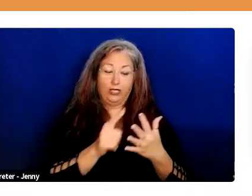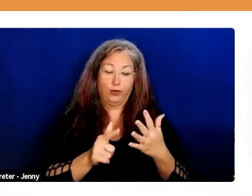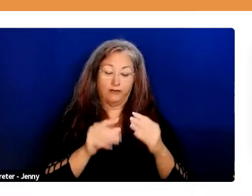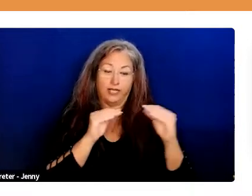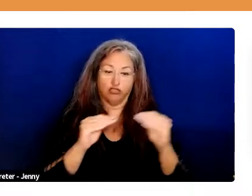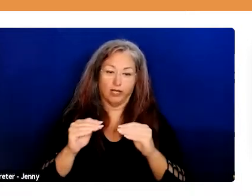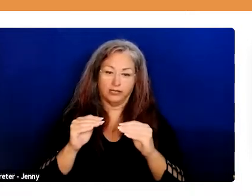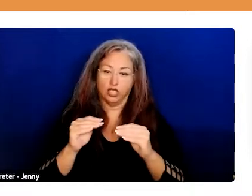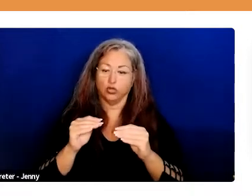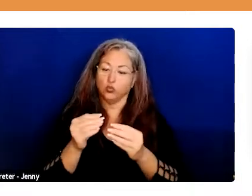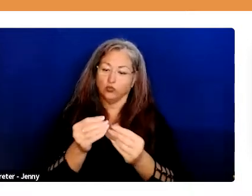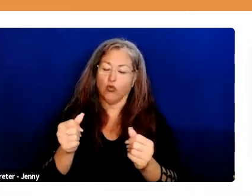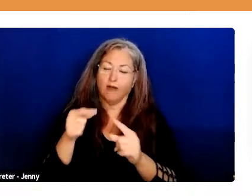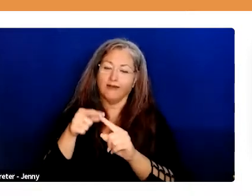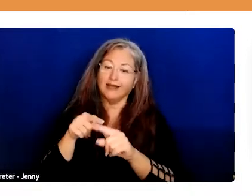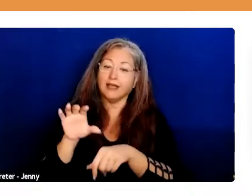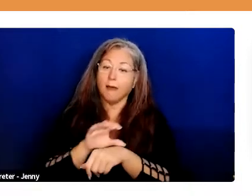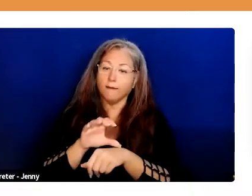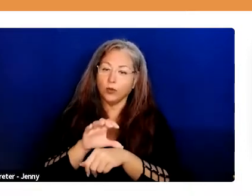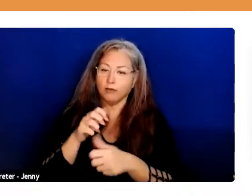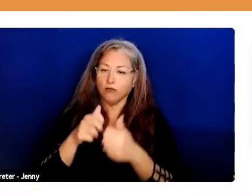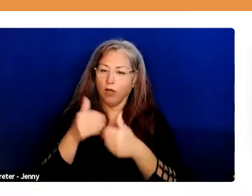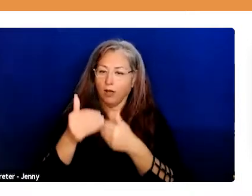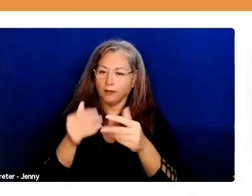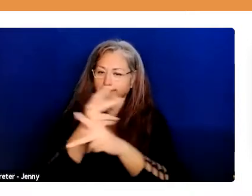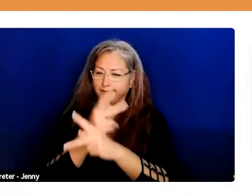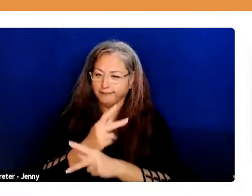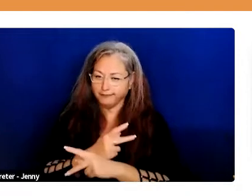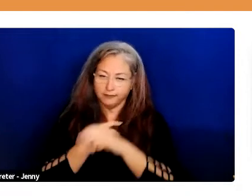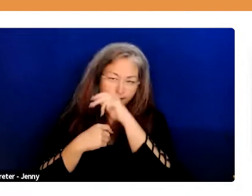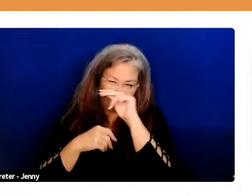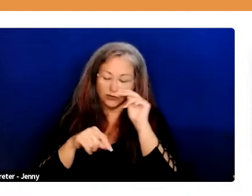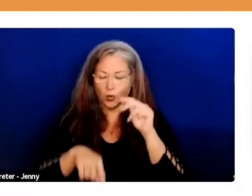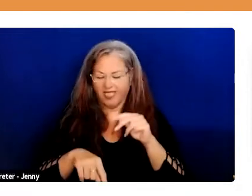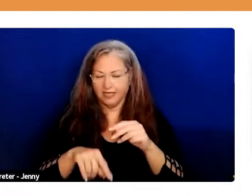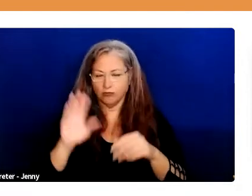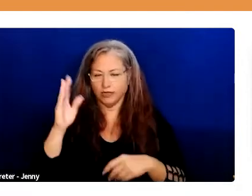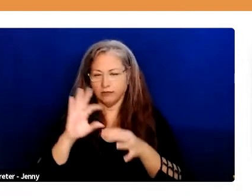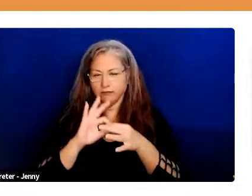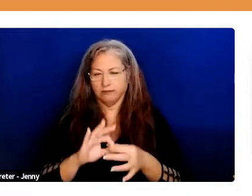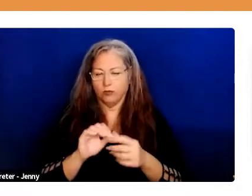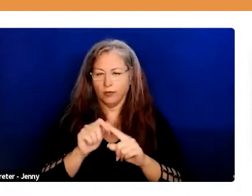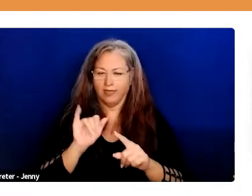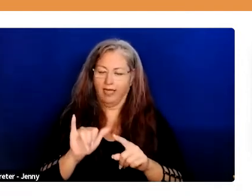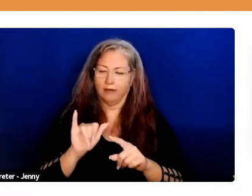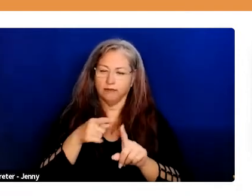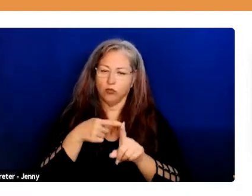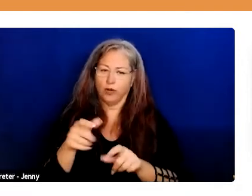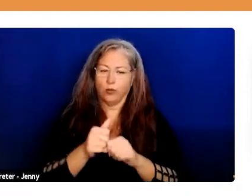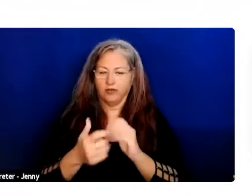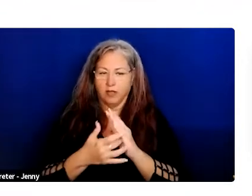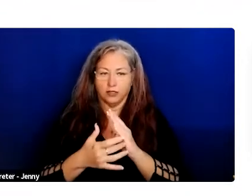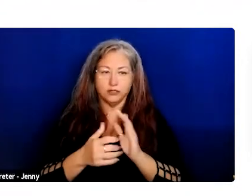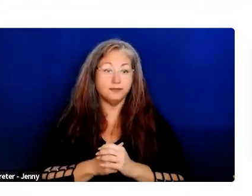specific computing problem. And that is the foundation that this presentation is set in. Next slide,